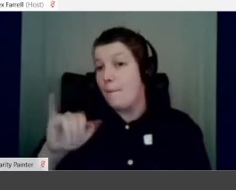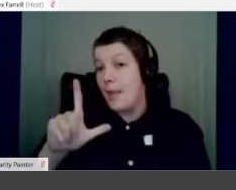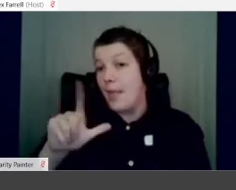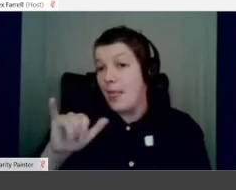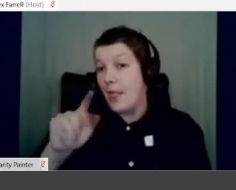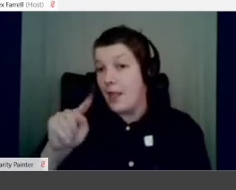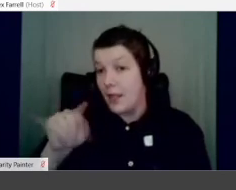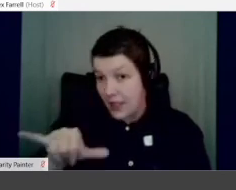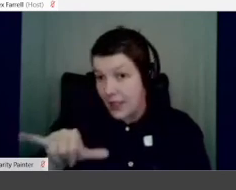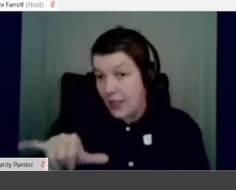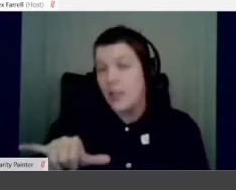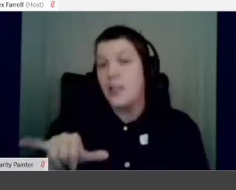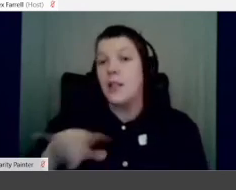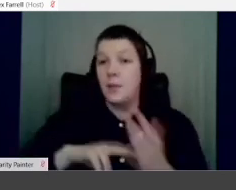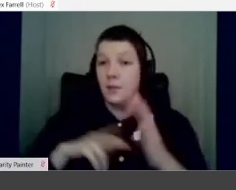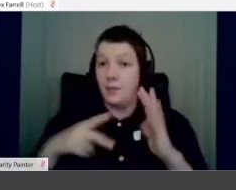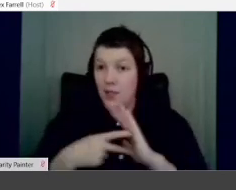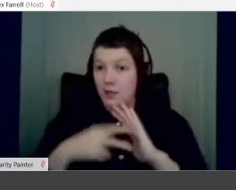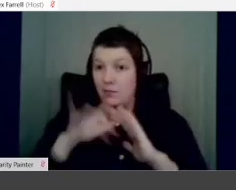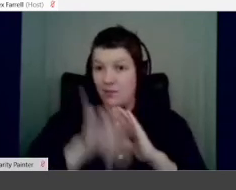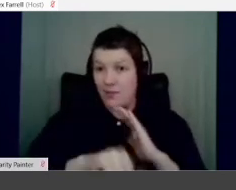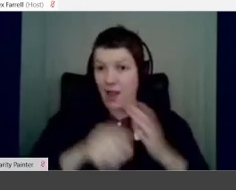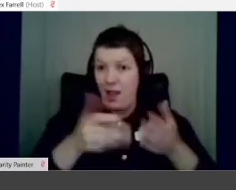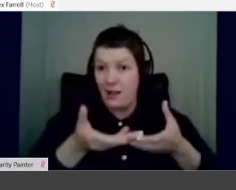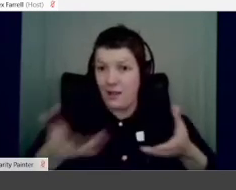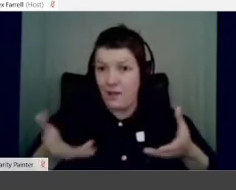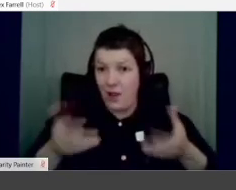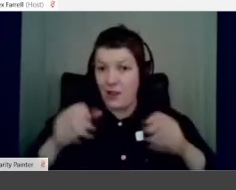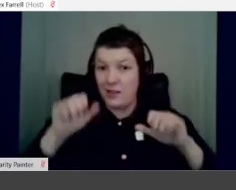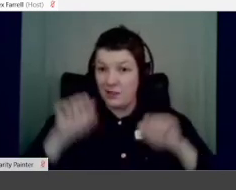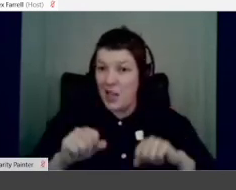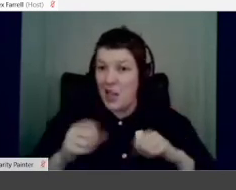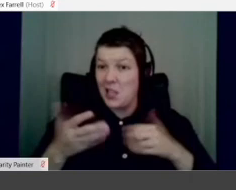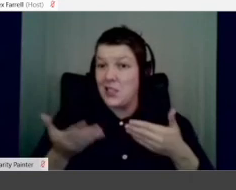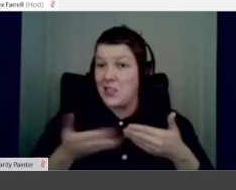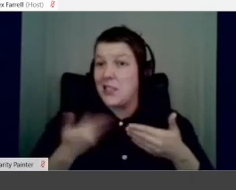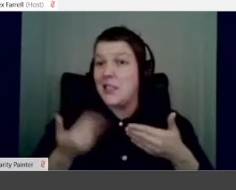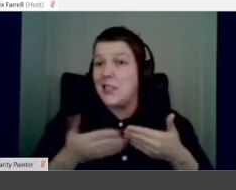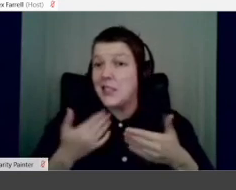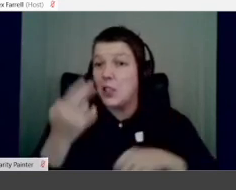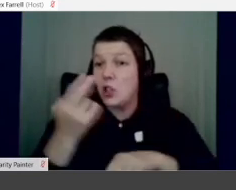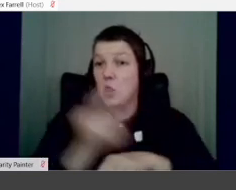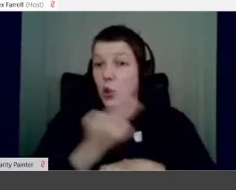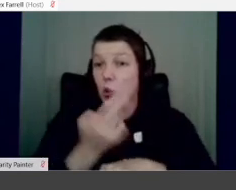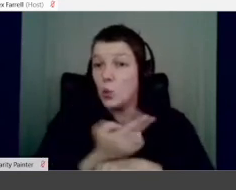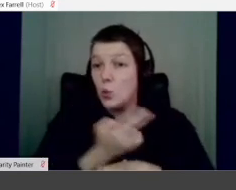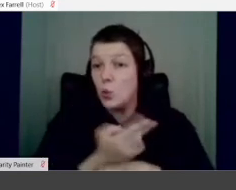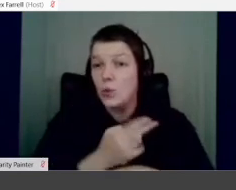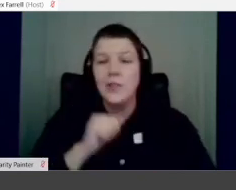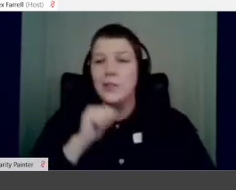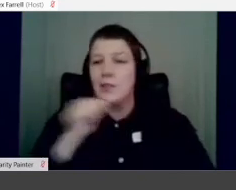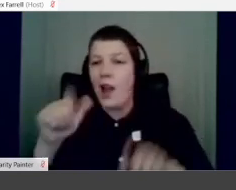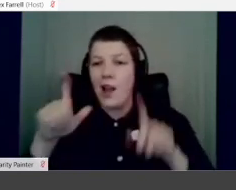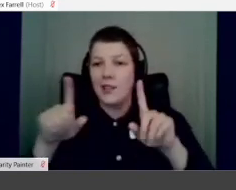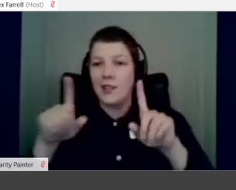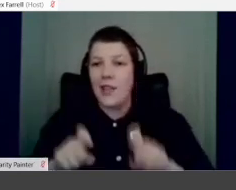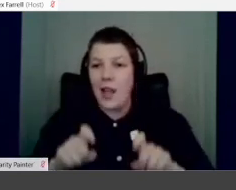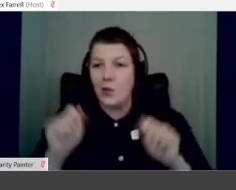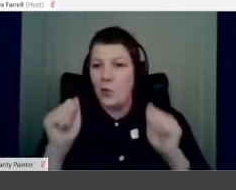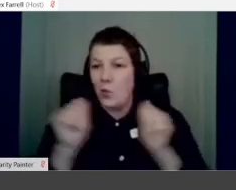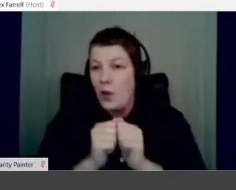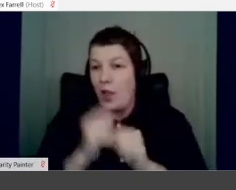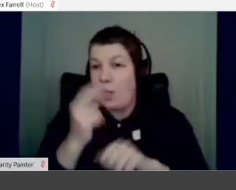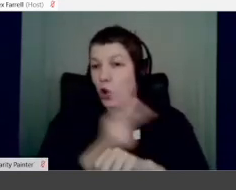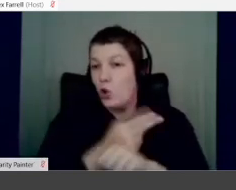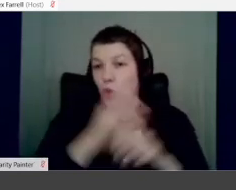the usability. So as something, testing the usability of a website or an application,